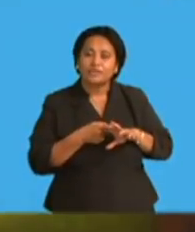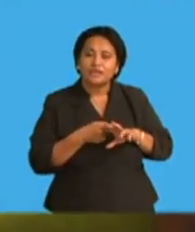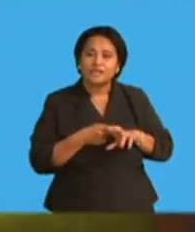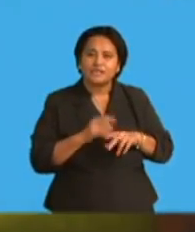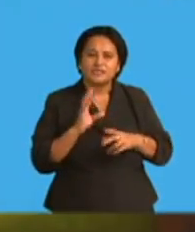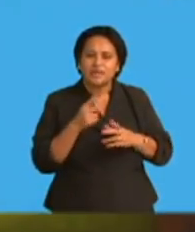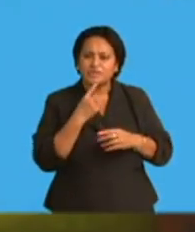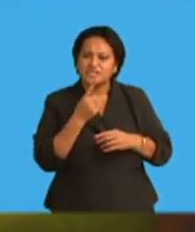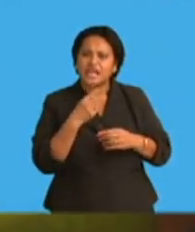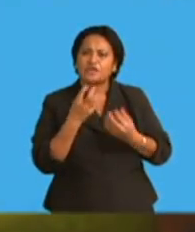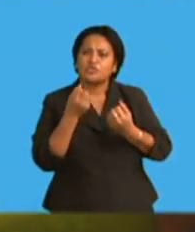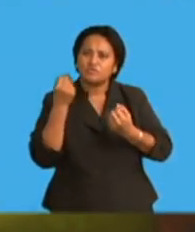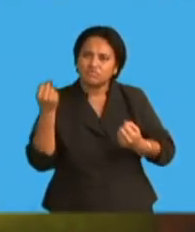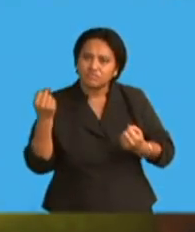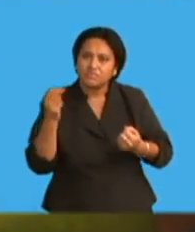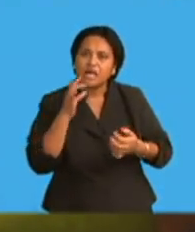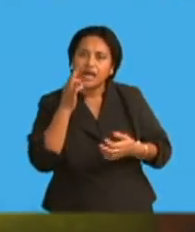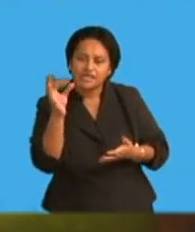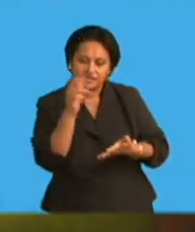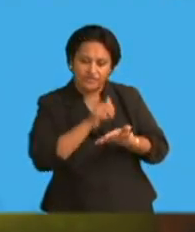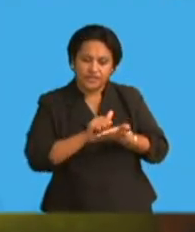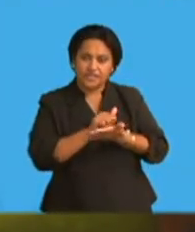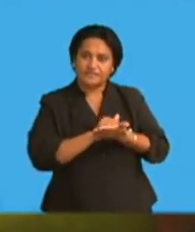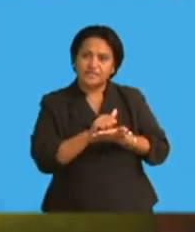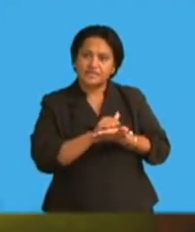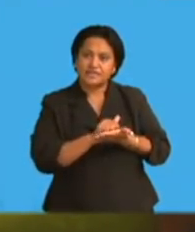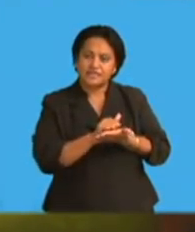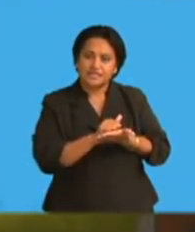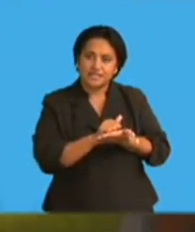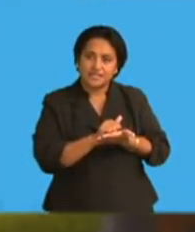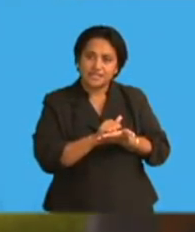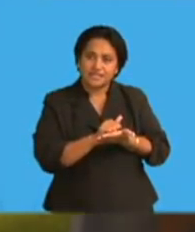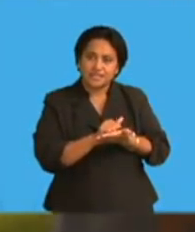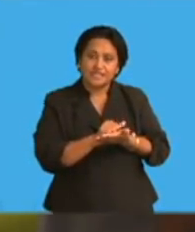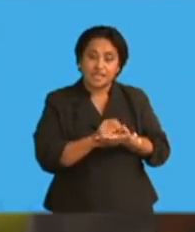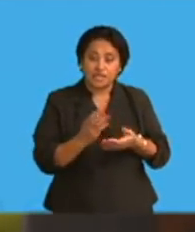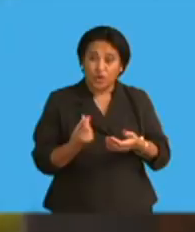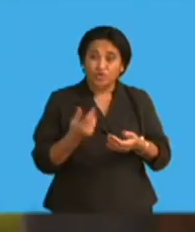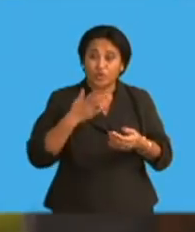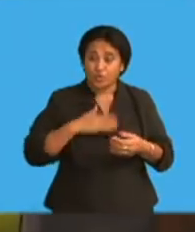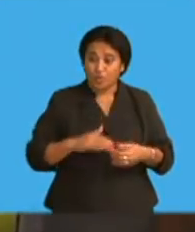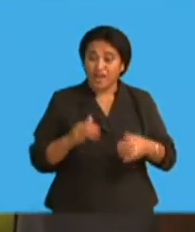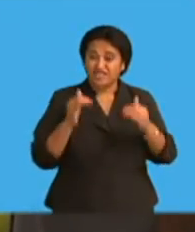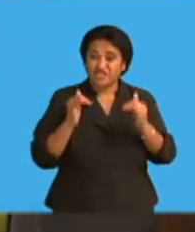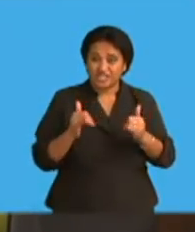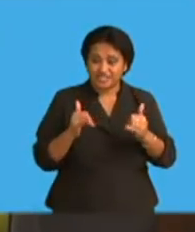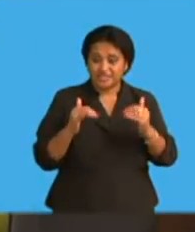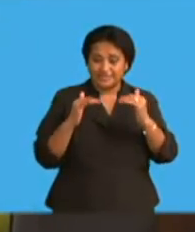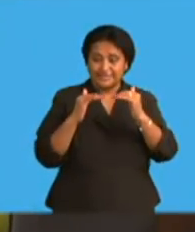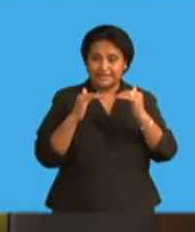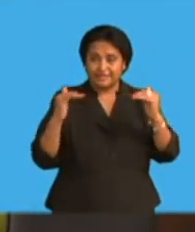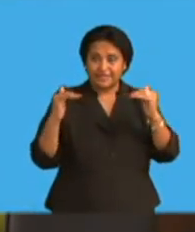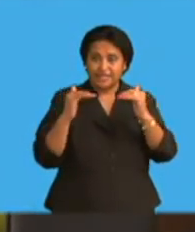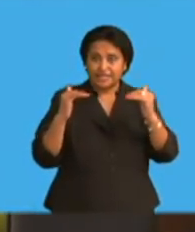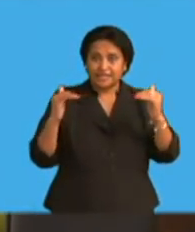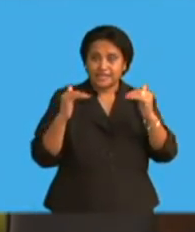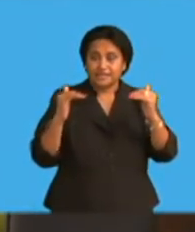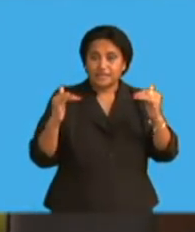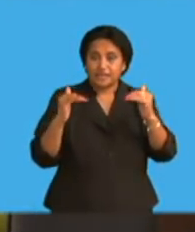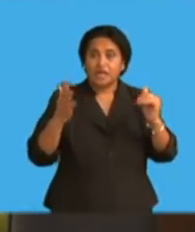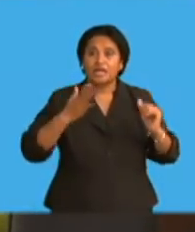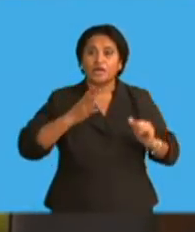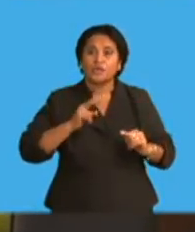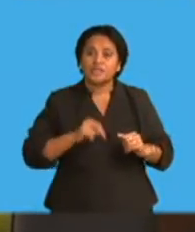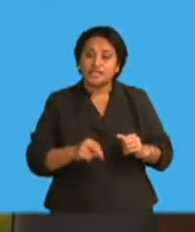issues were swept under the carpet, Madam Speaker. So in order to provide justice in the public space, we need to have these